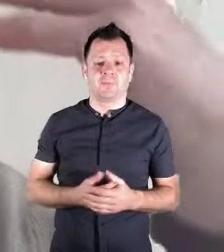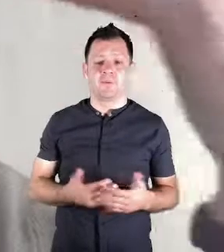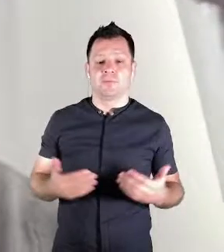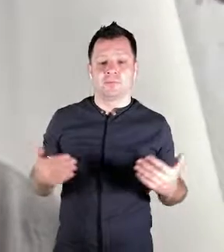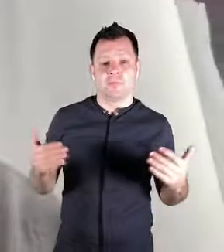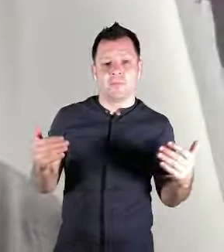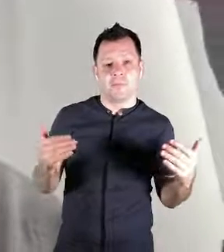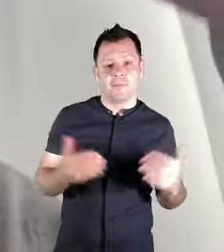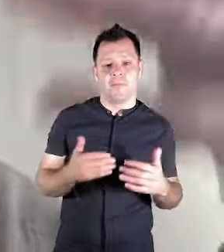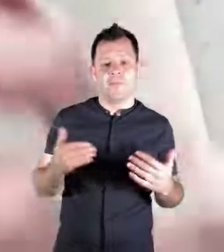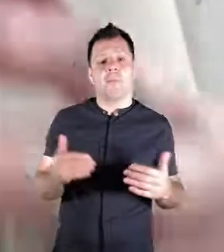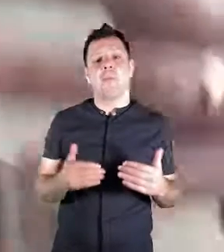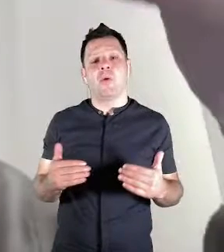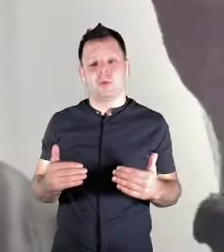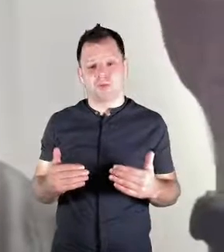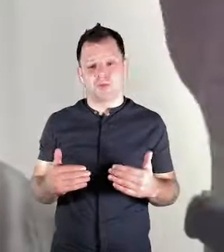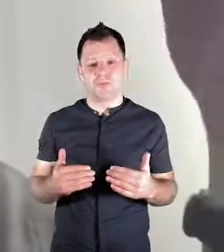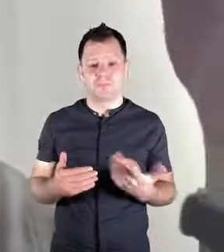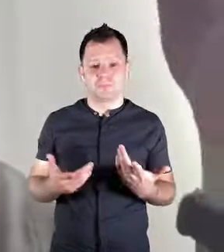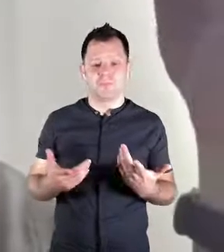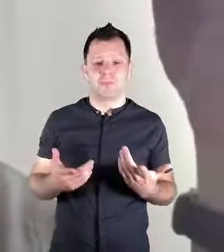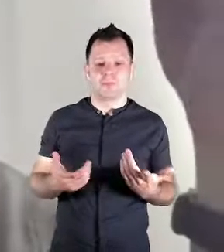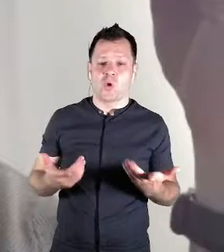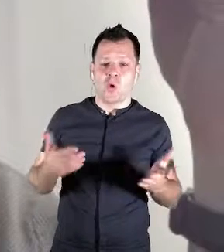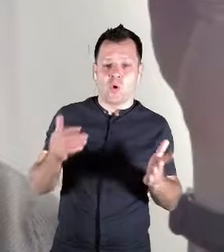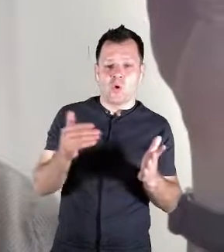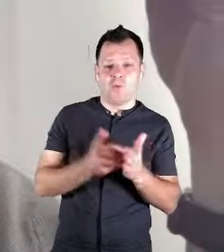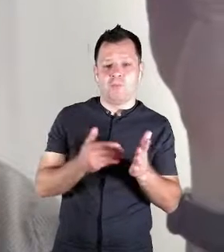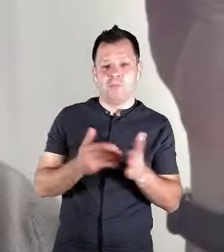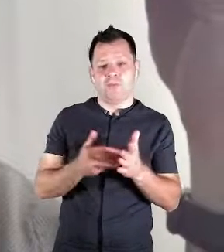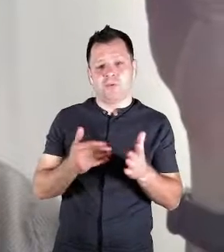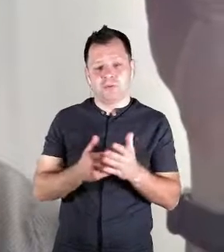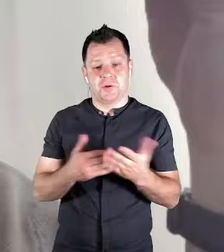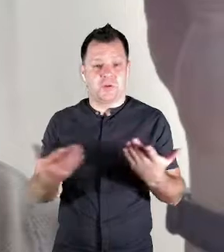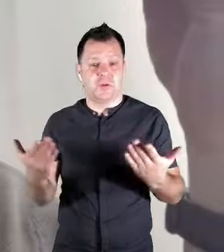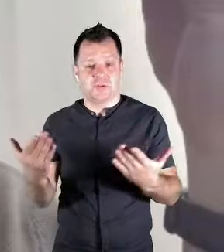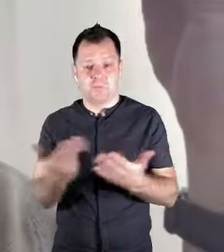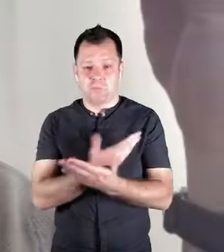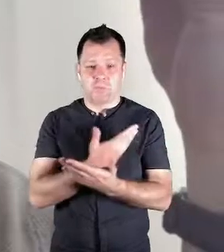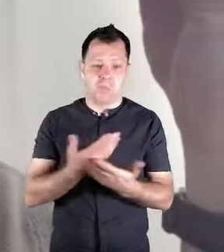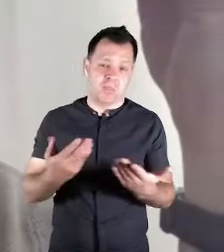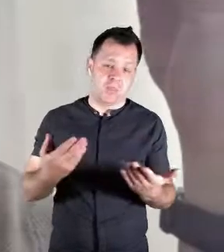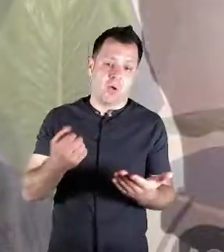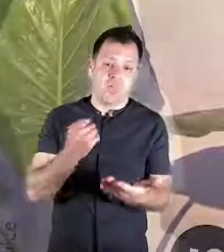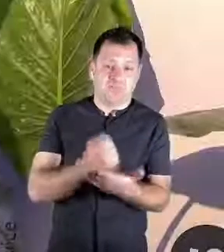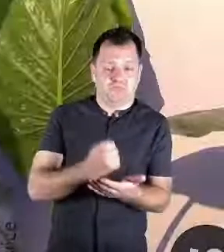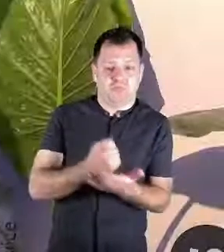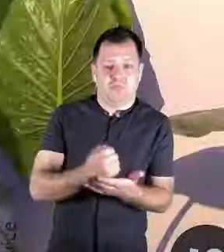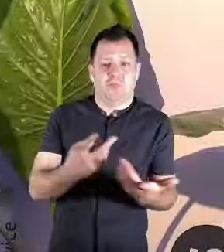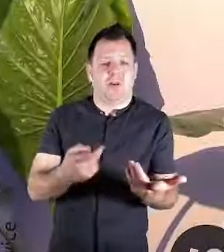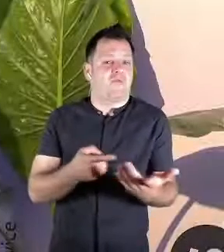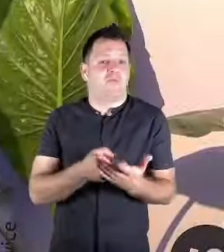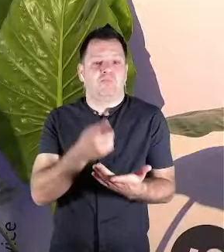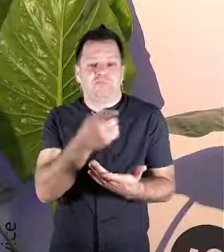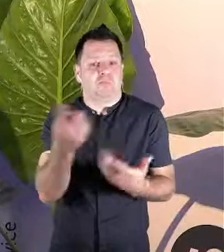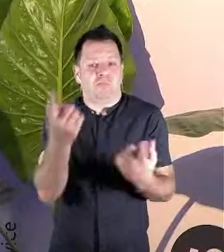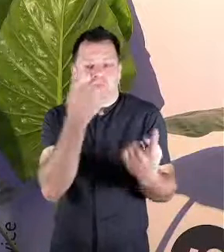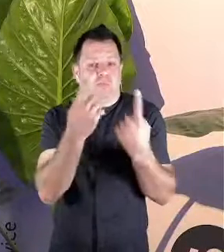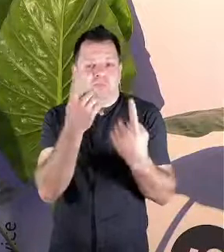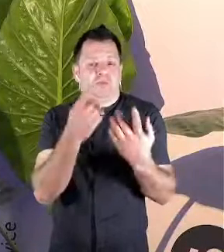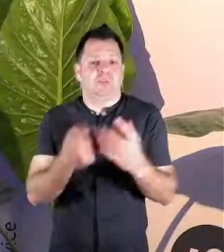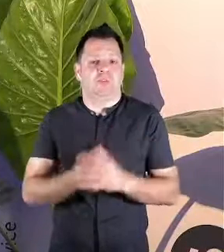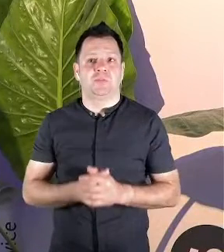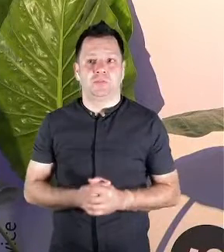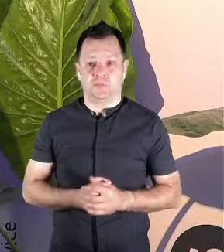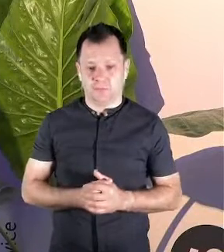new laws. What do you think? Is that the way? I don't know. Have you any suggestions? I